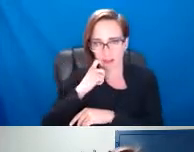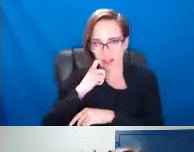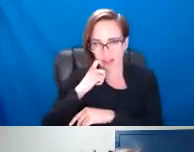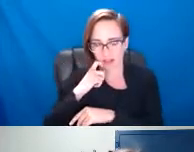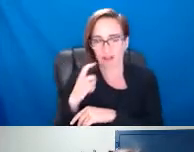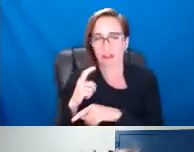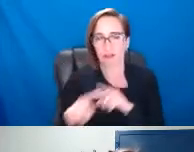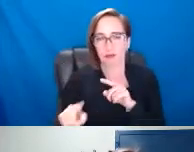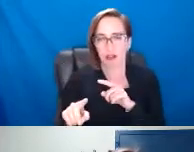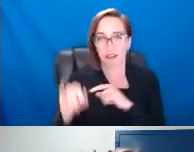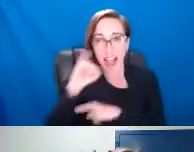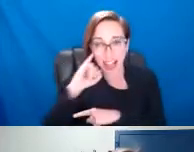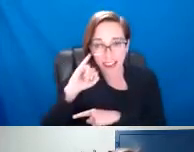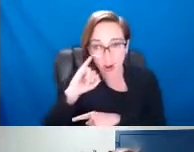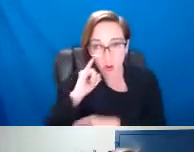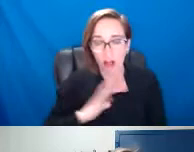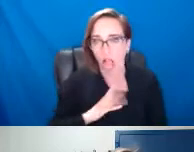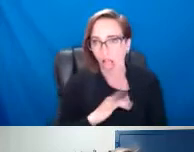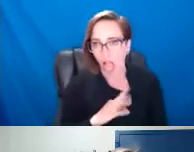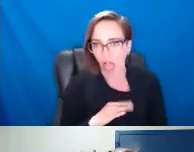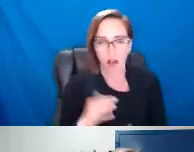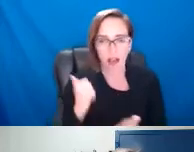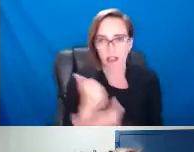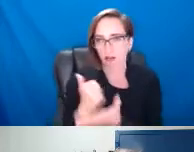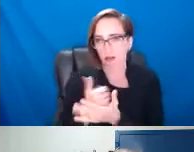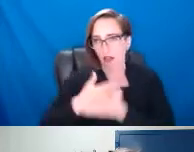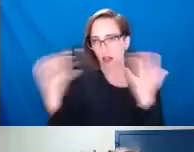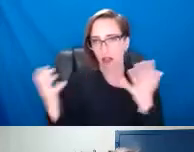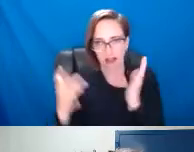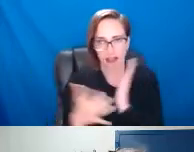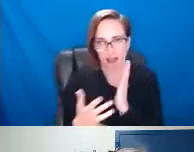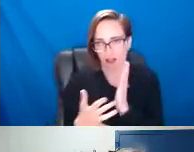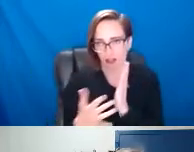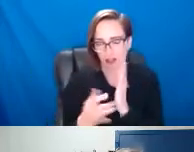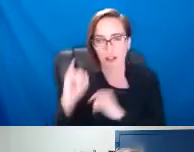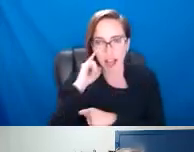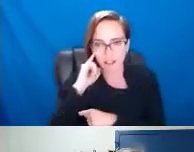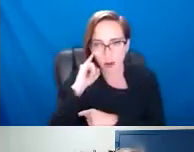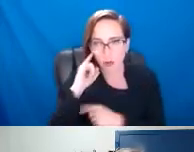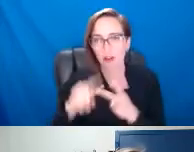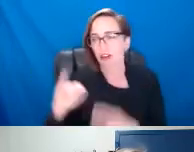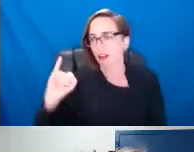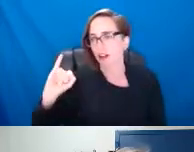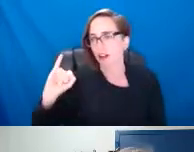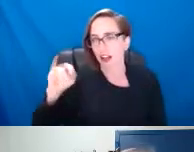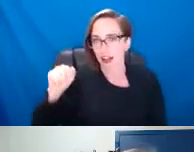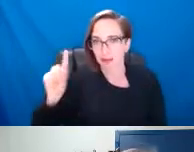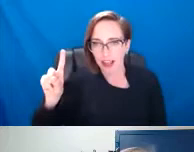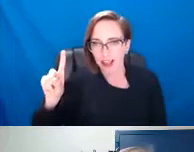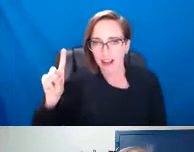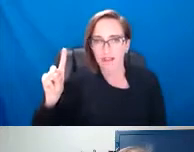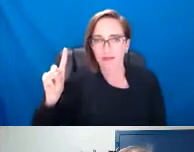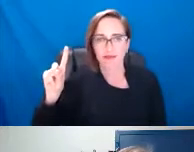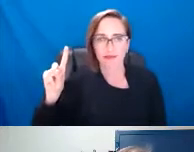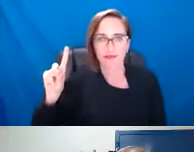really brought up the game as far as technology. iPhones, iPads, all of